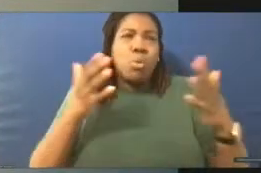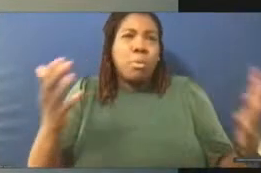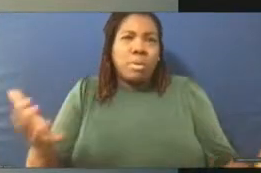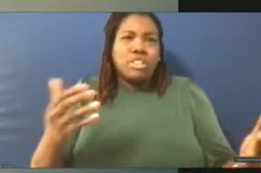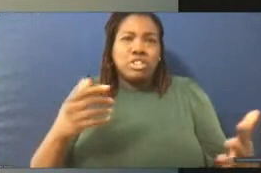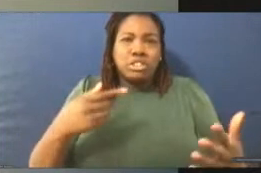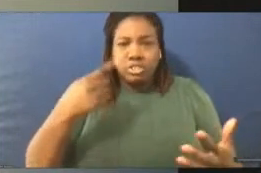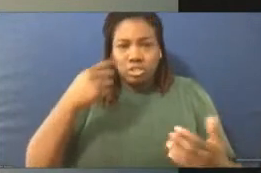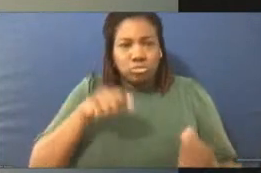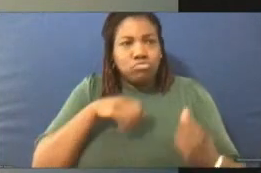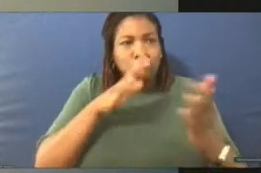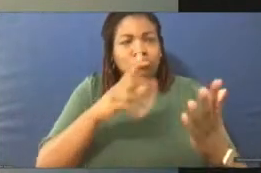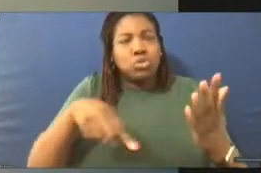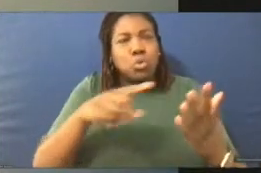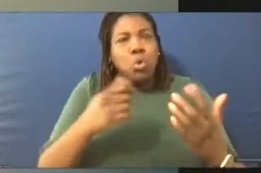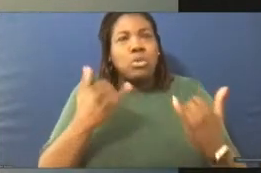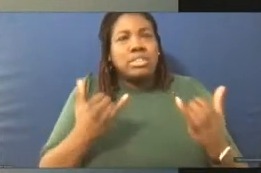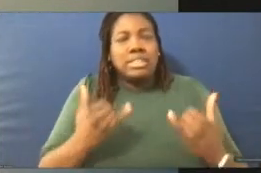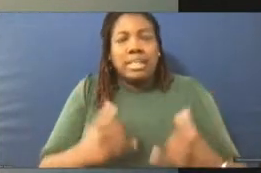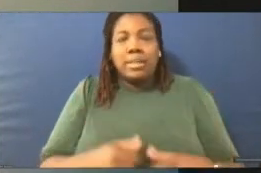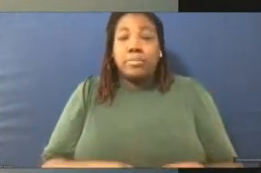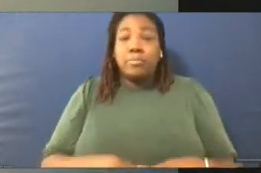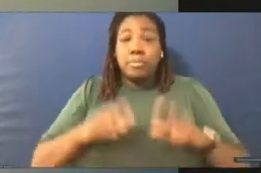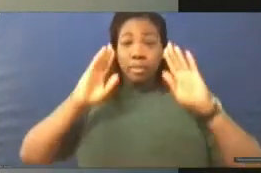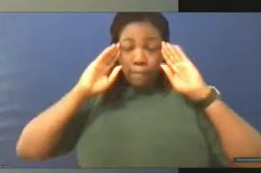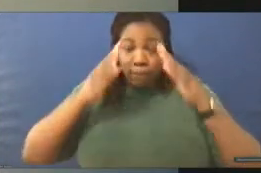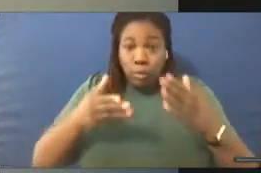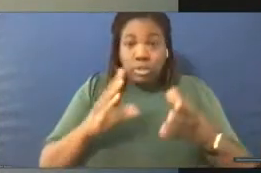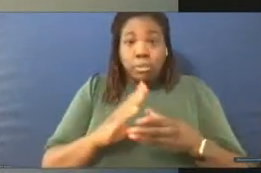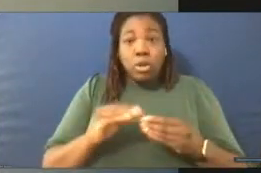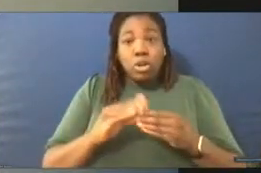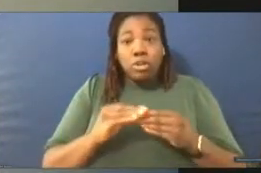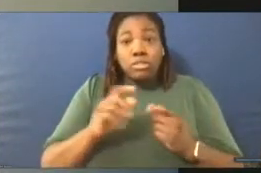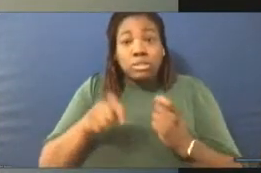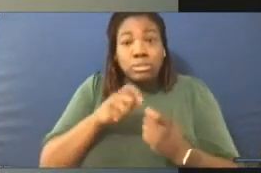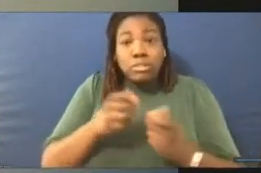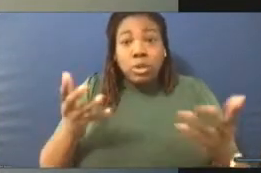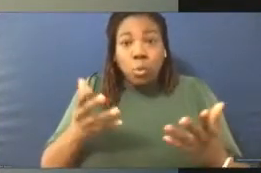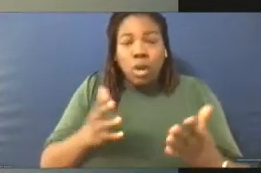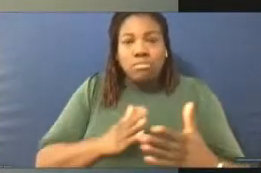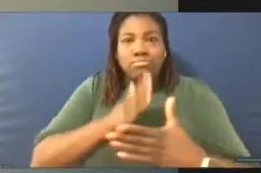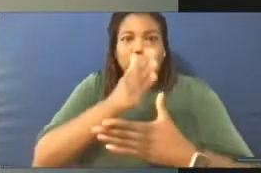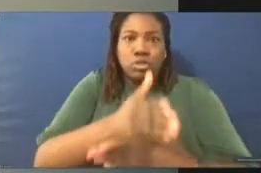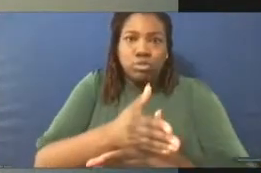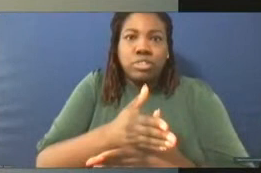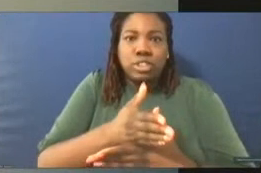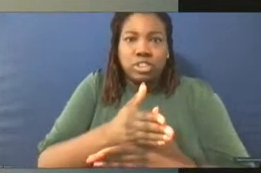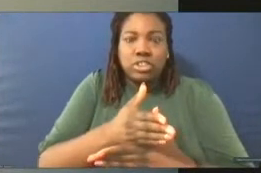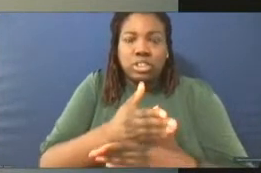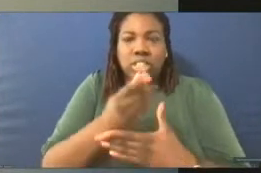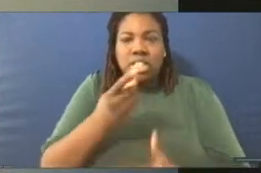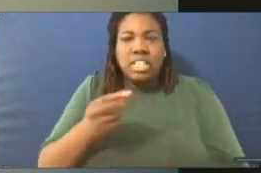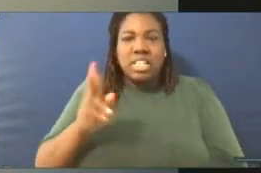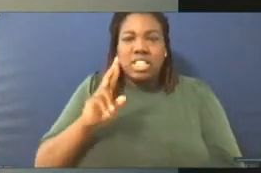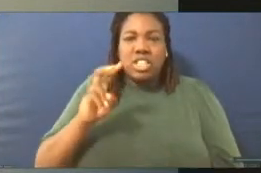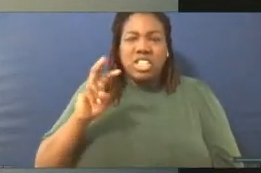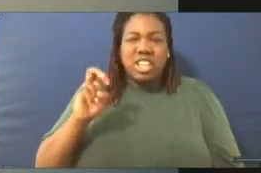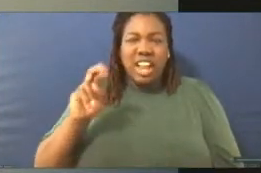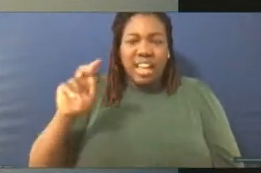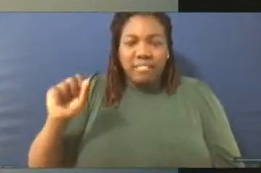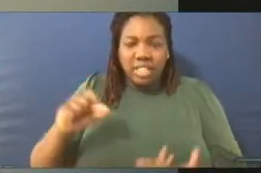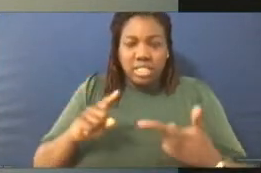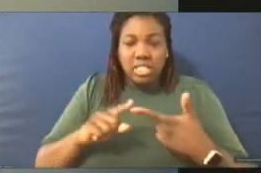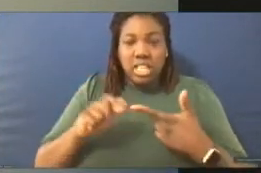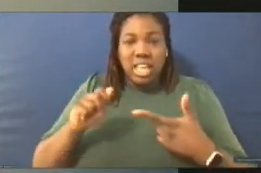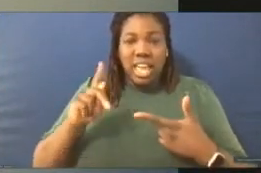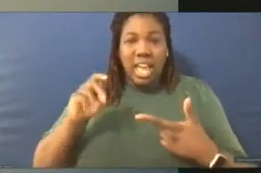today. I plan to focus my comments on interventions, given that Dr. Evans and Dr. Akbar have really